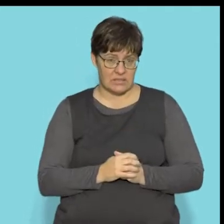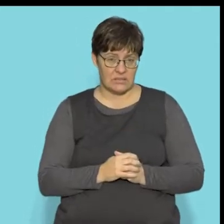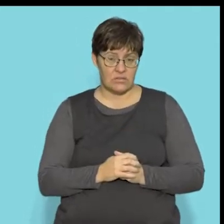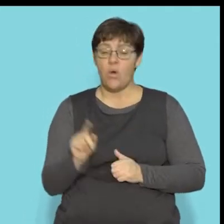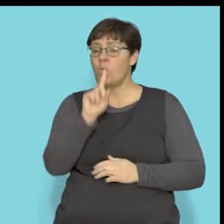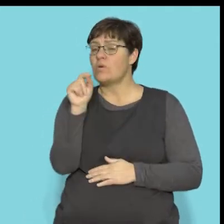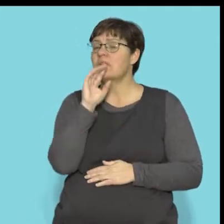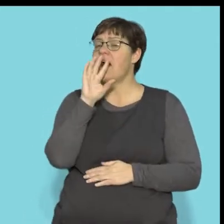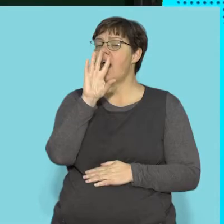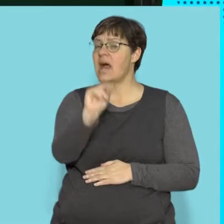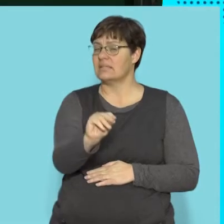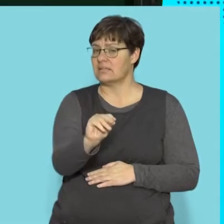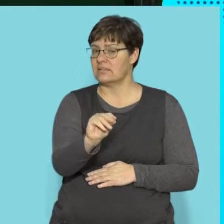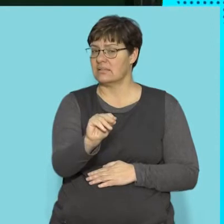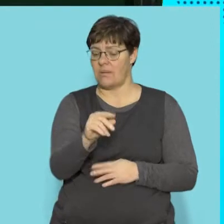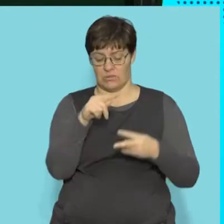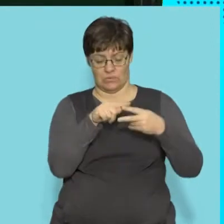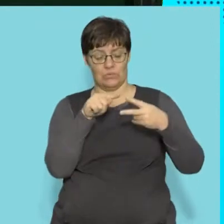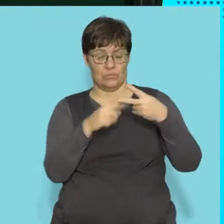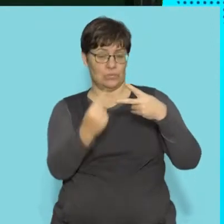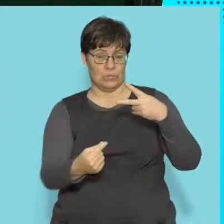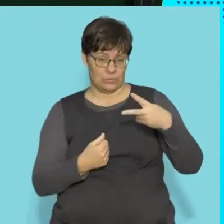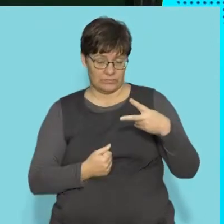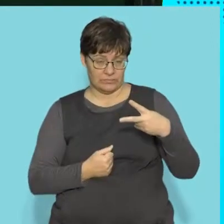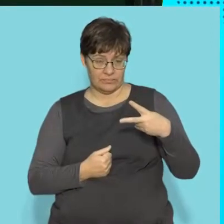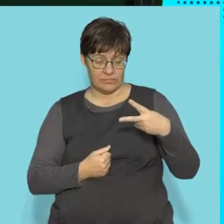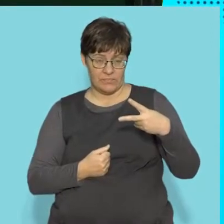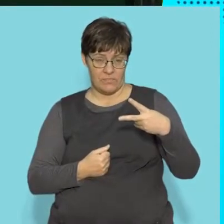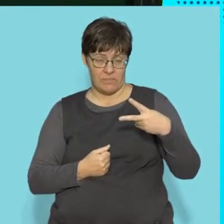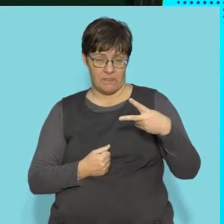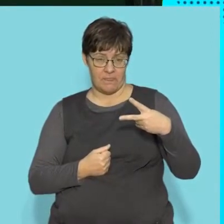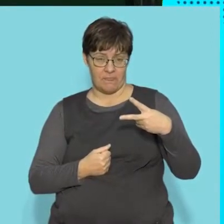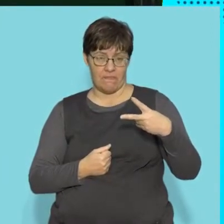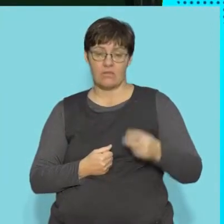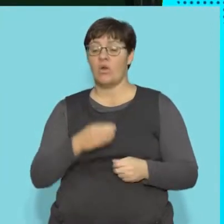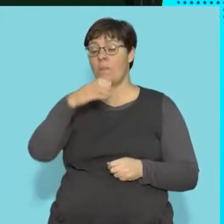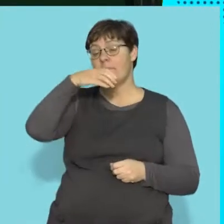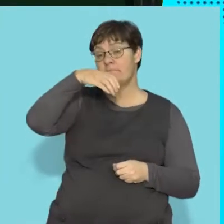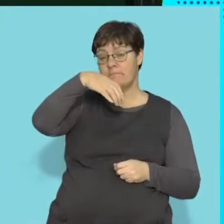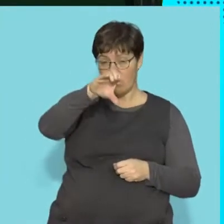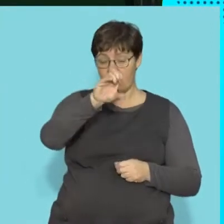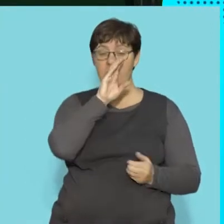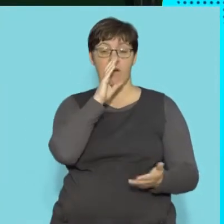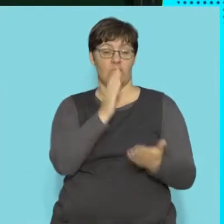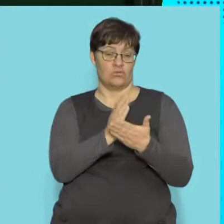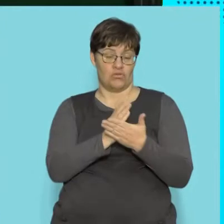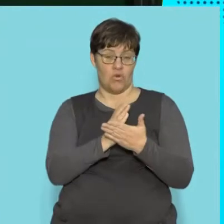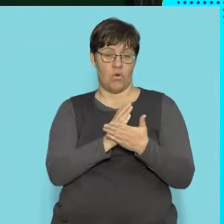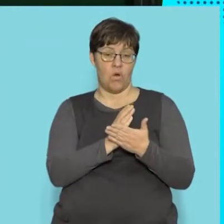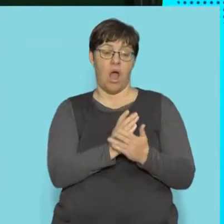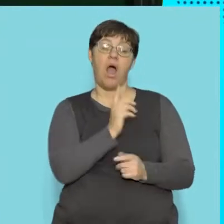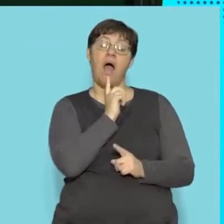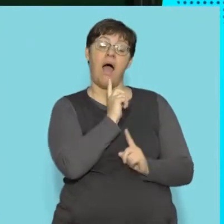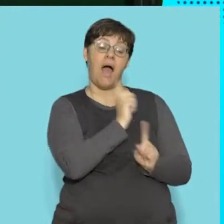fact, asks you to do two things. And so in our paragraph, we must make sure that we don't